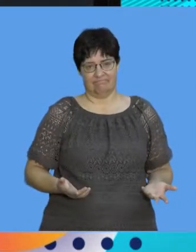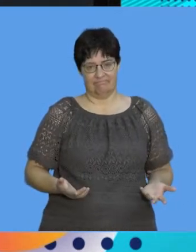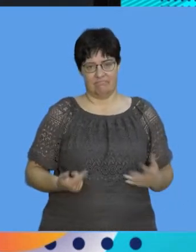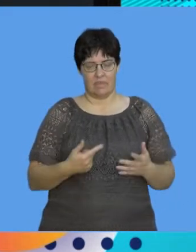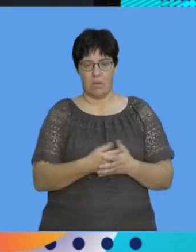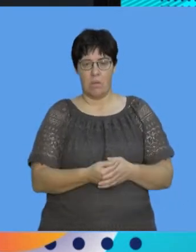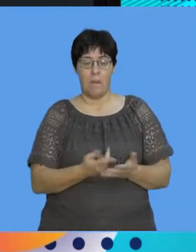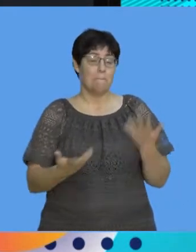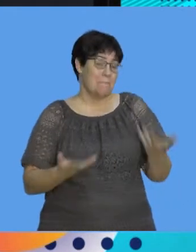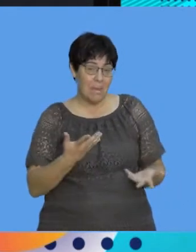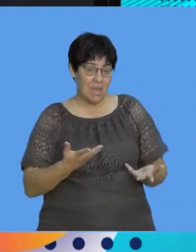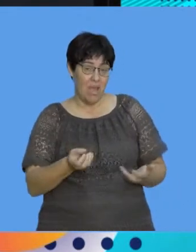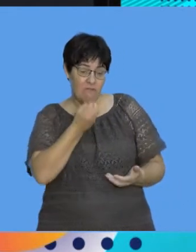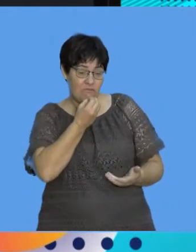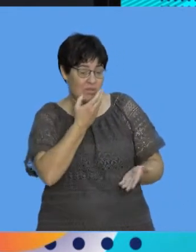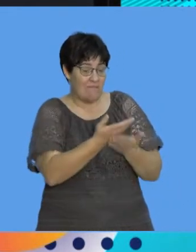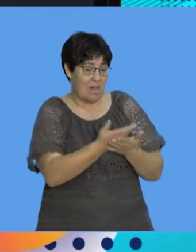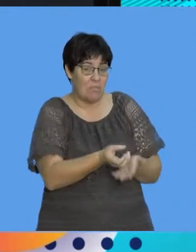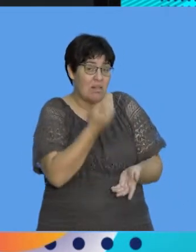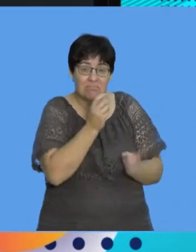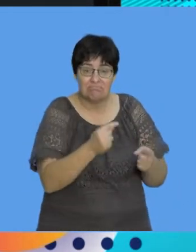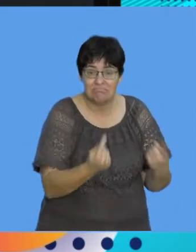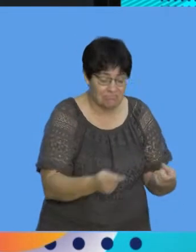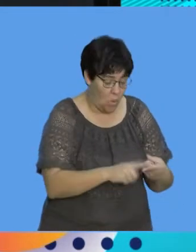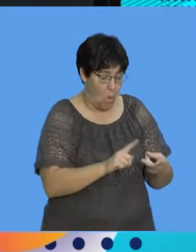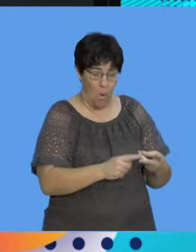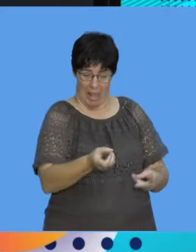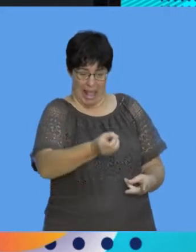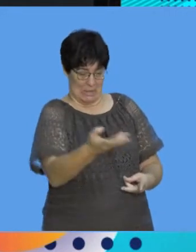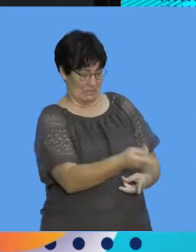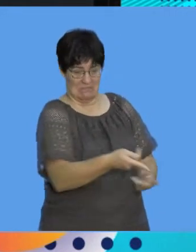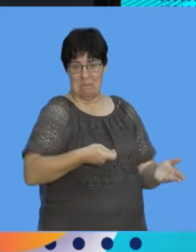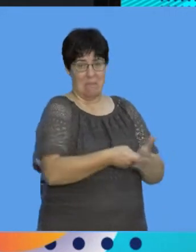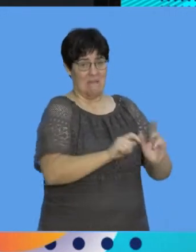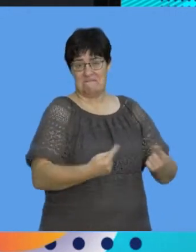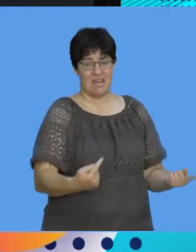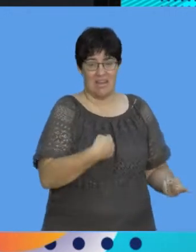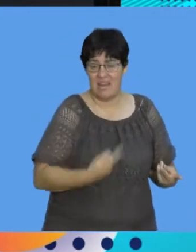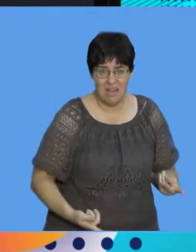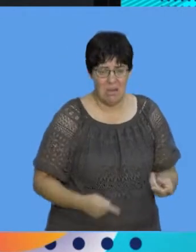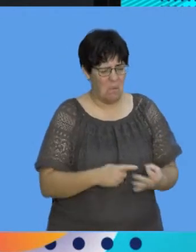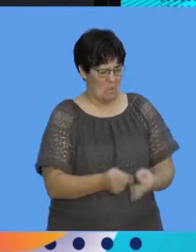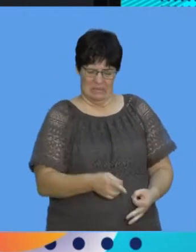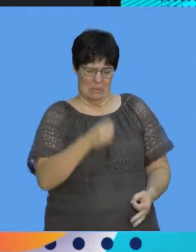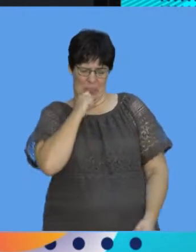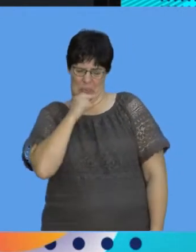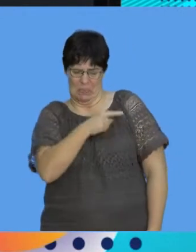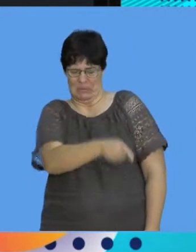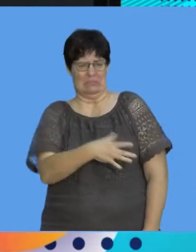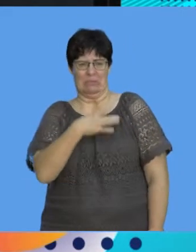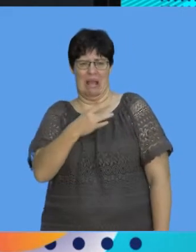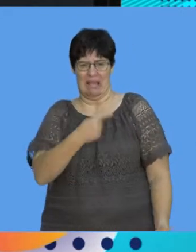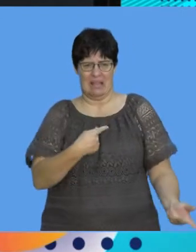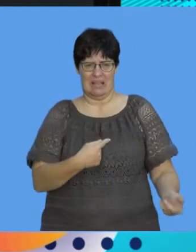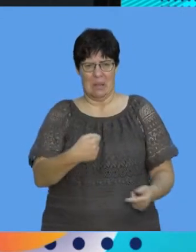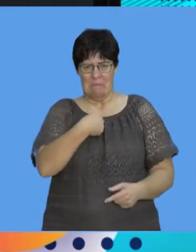we might not have access to it, we might not have the money to buy proper food, we might not like